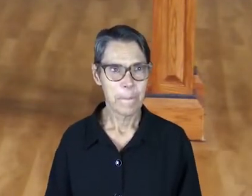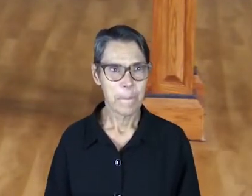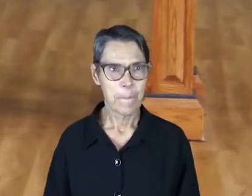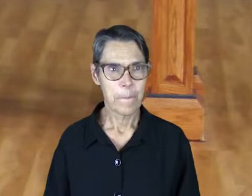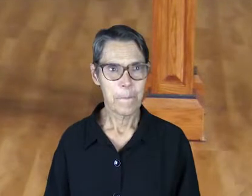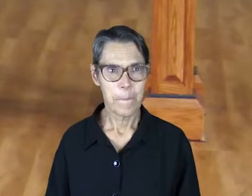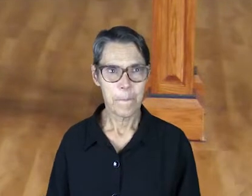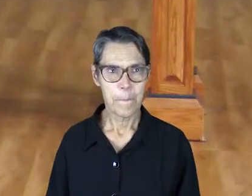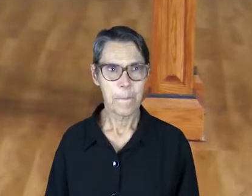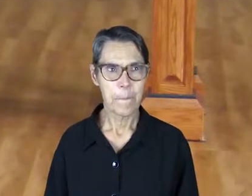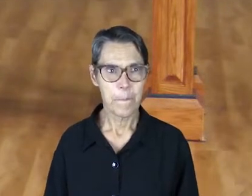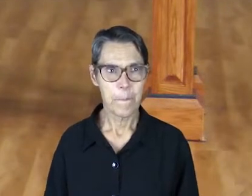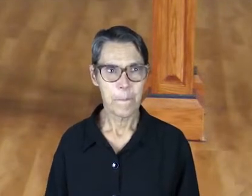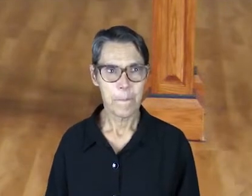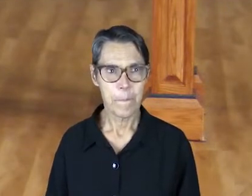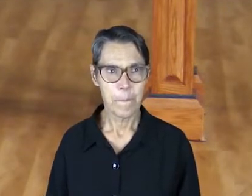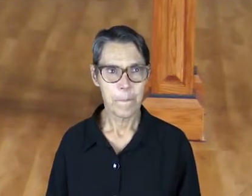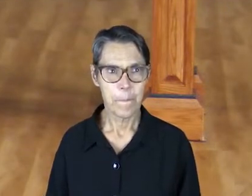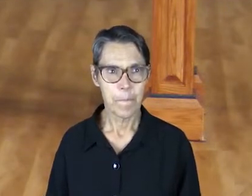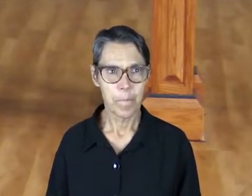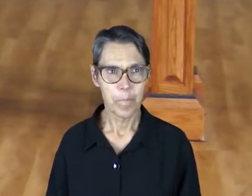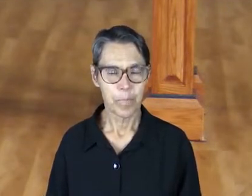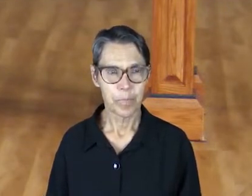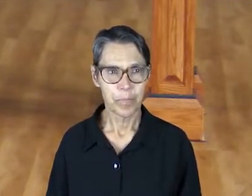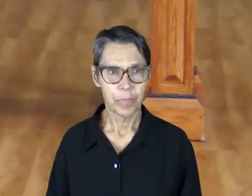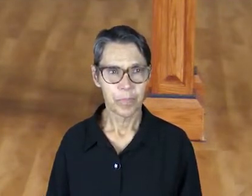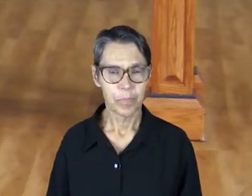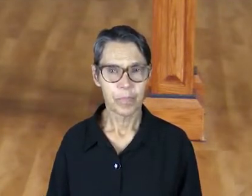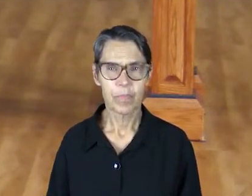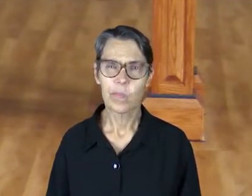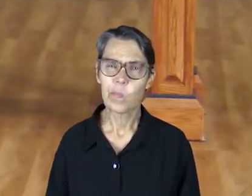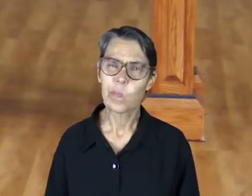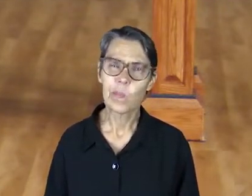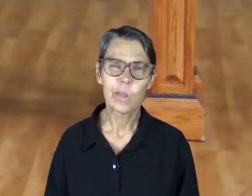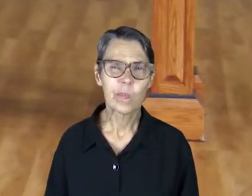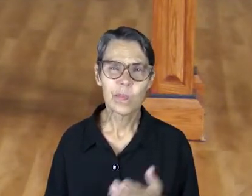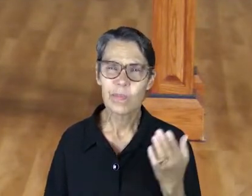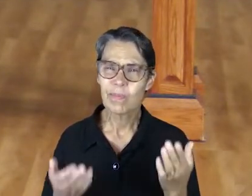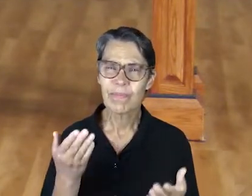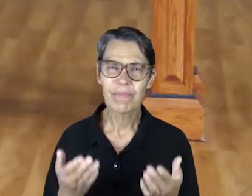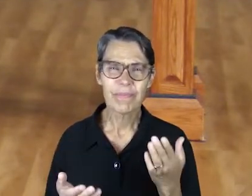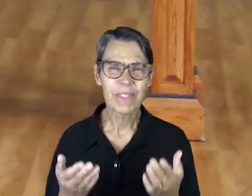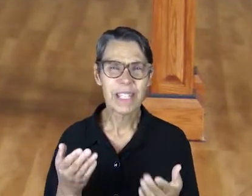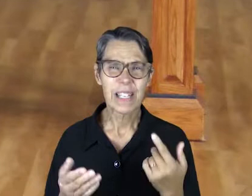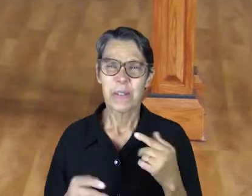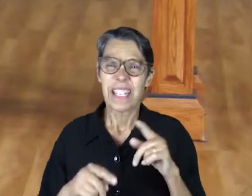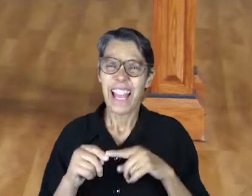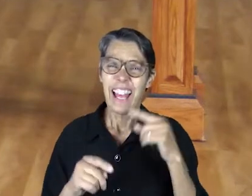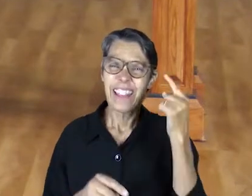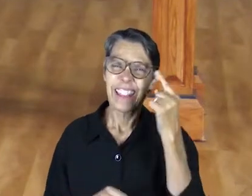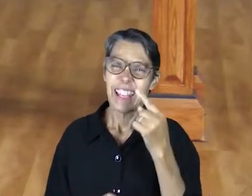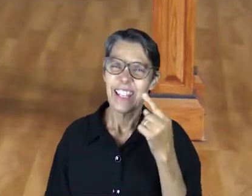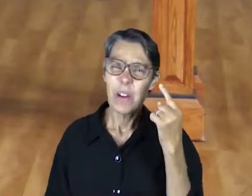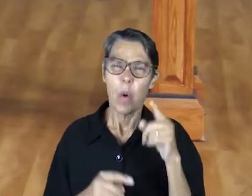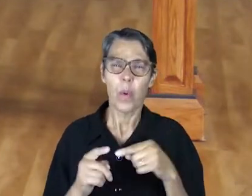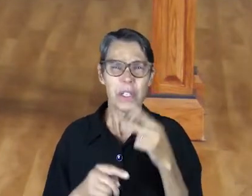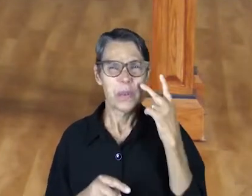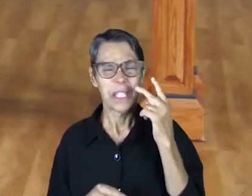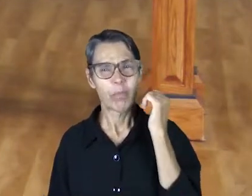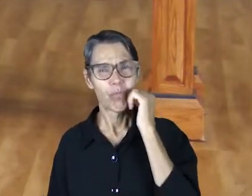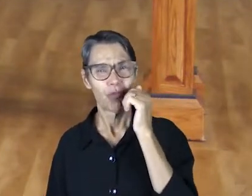So maybe we can't remember really clearly the last time we saw an ordinary person like